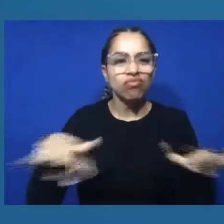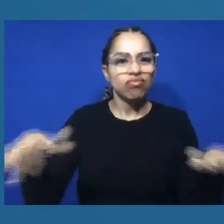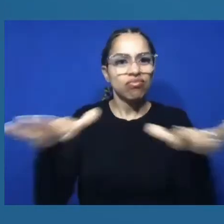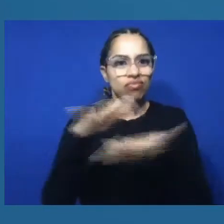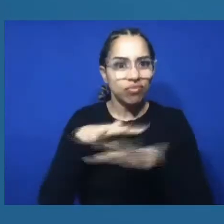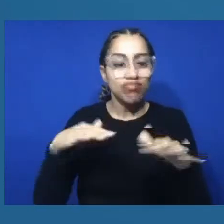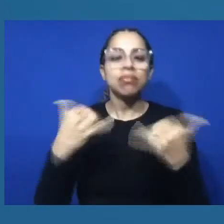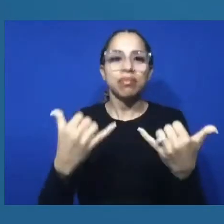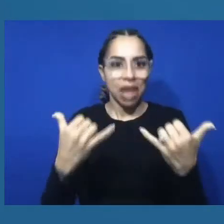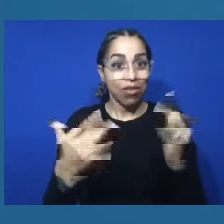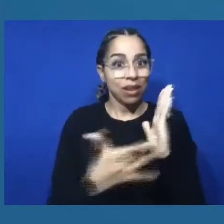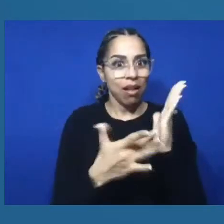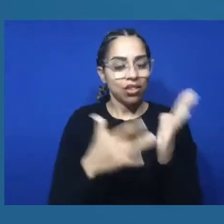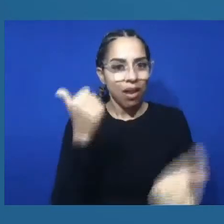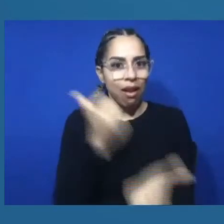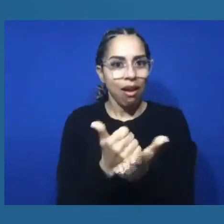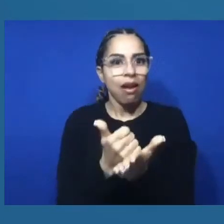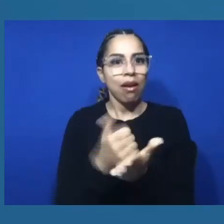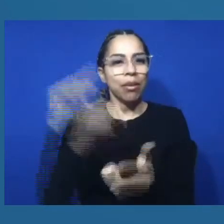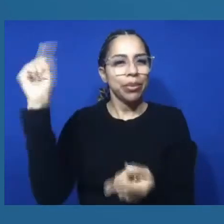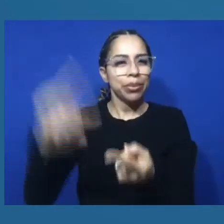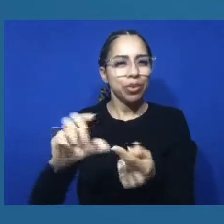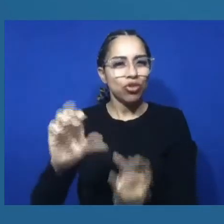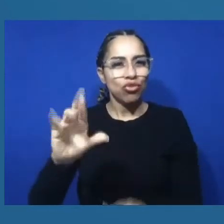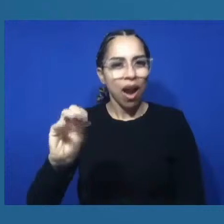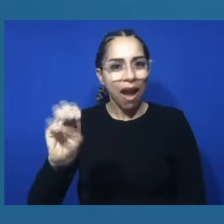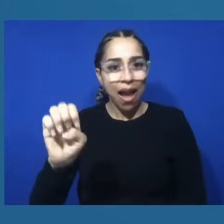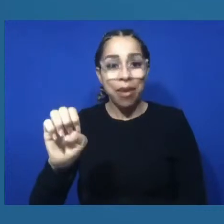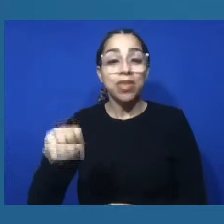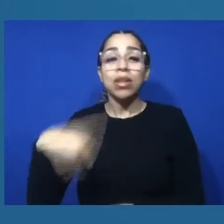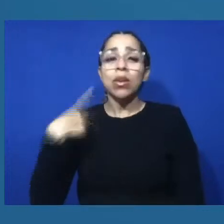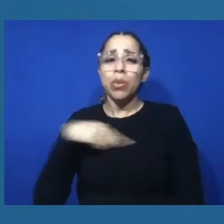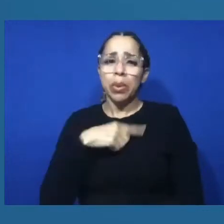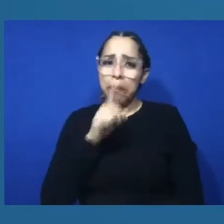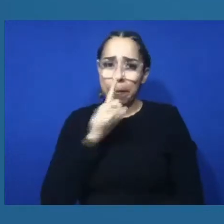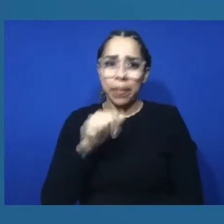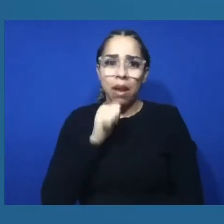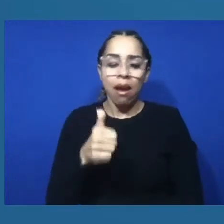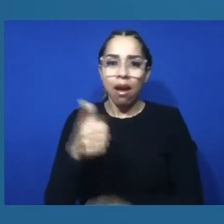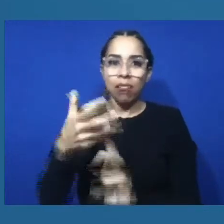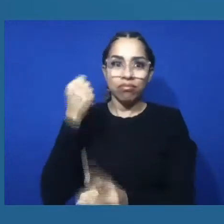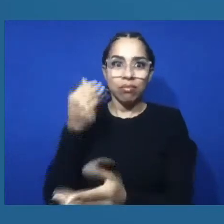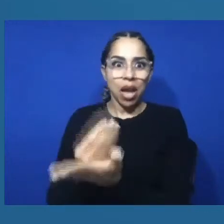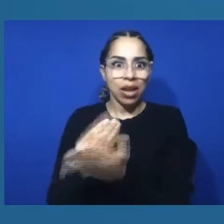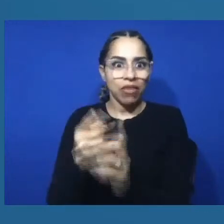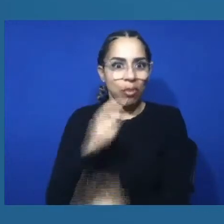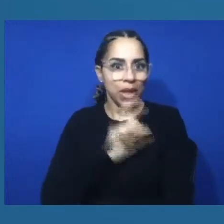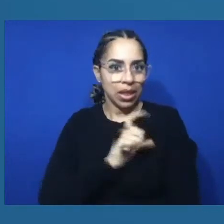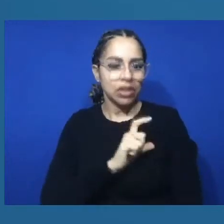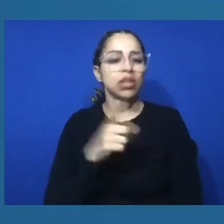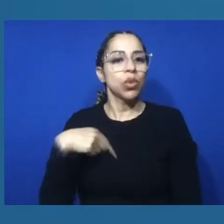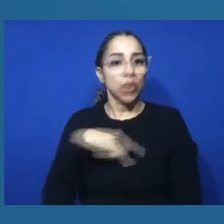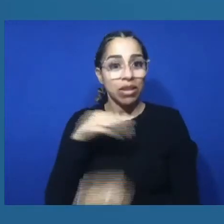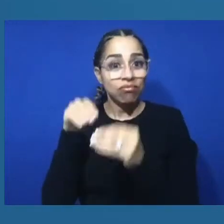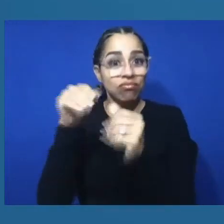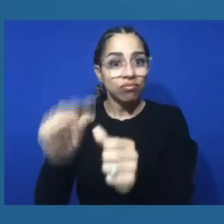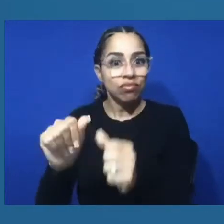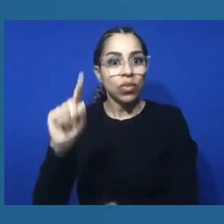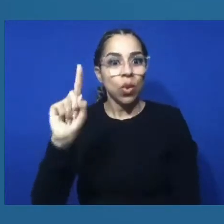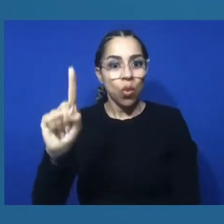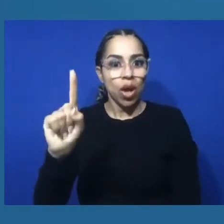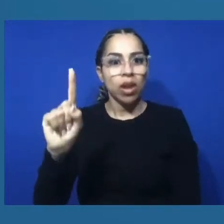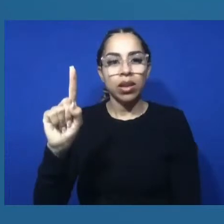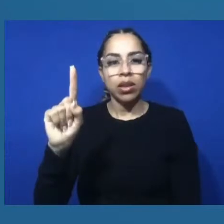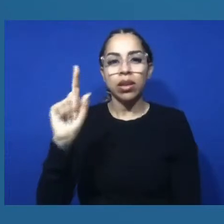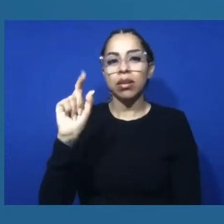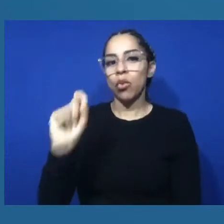out all over the state. We don't defund police in the state of New York. We fund them to the tune of $1.5 billion, and I